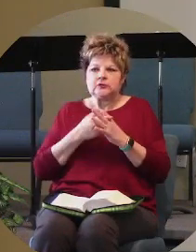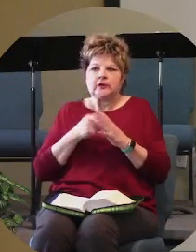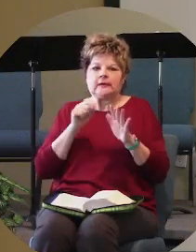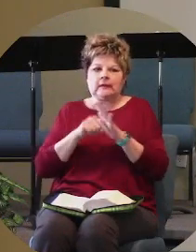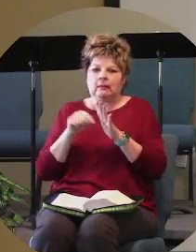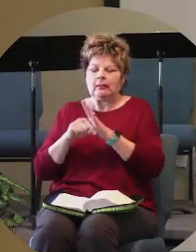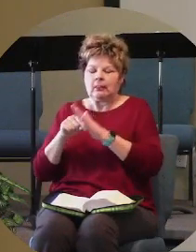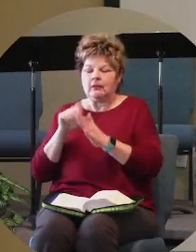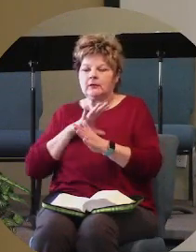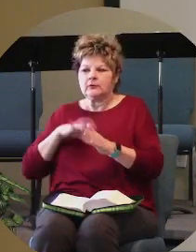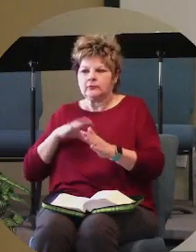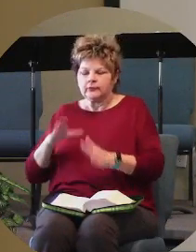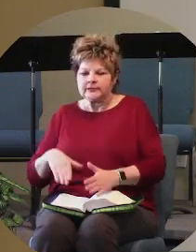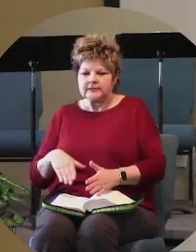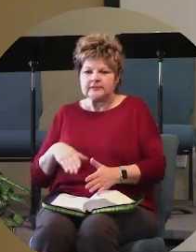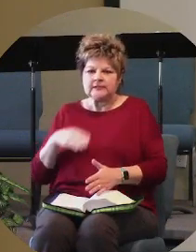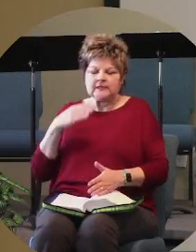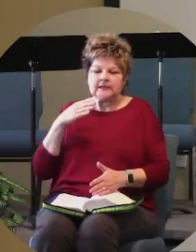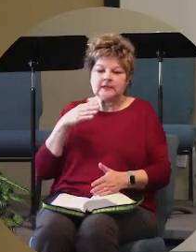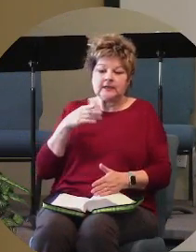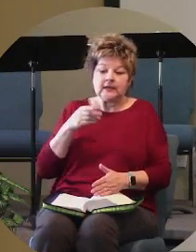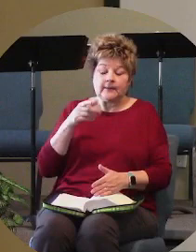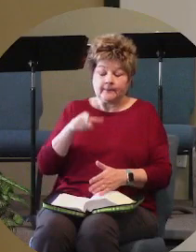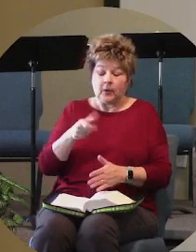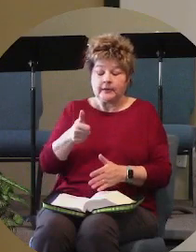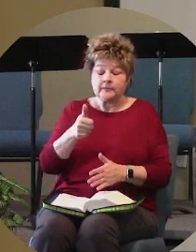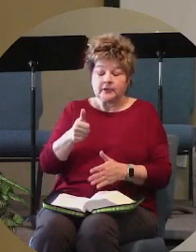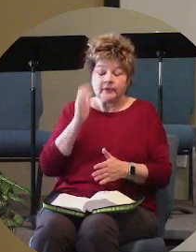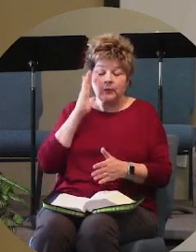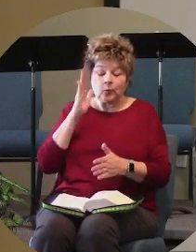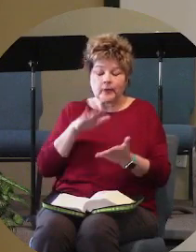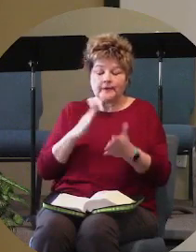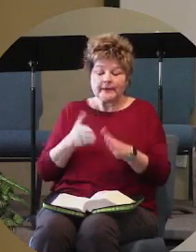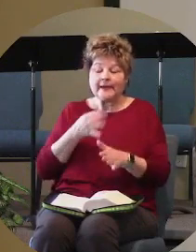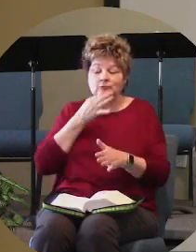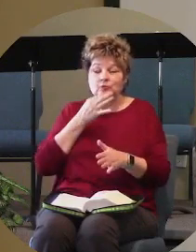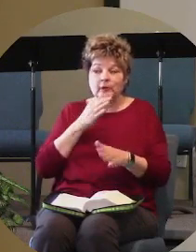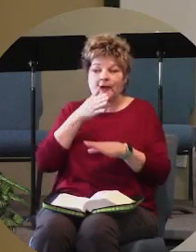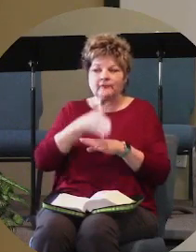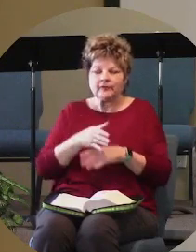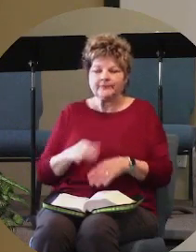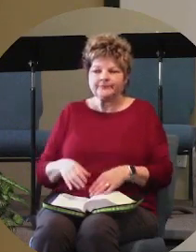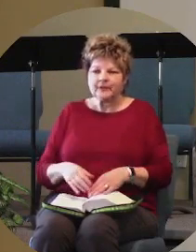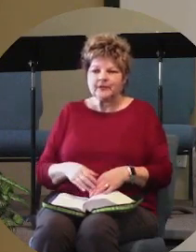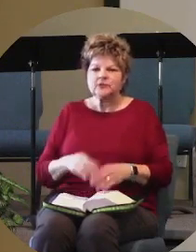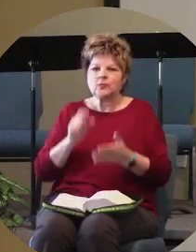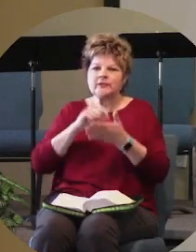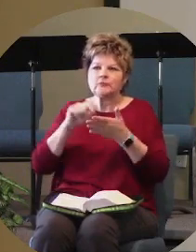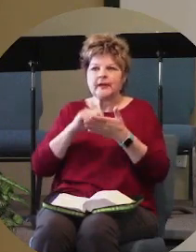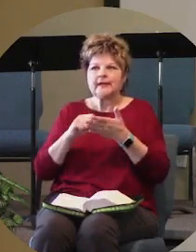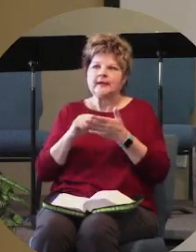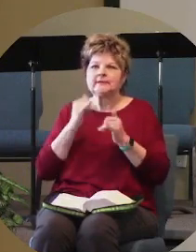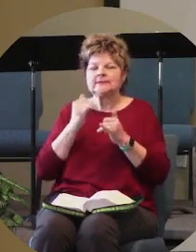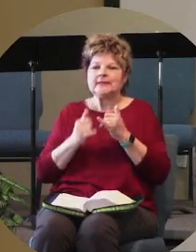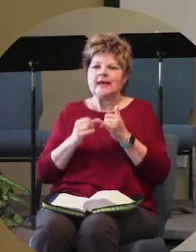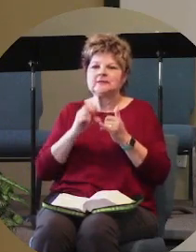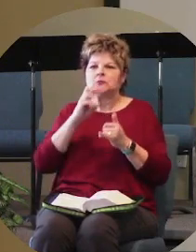He will die shortly thereafter. And so he's writing basically his last will and testament to